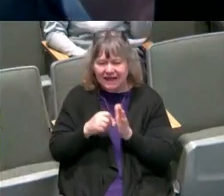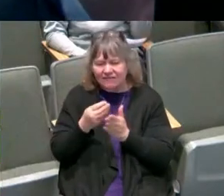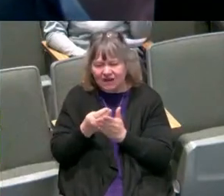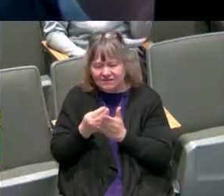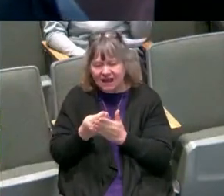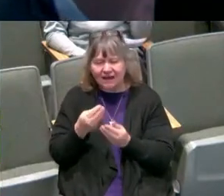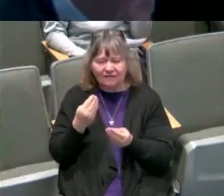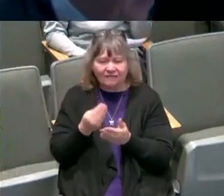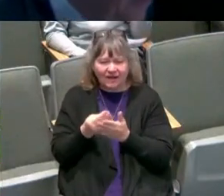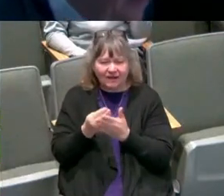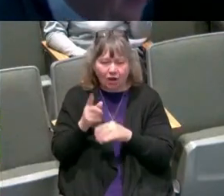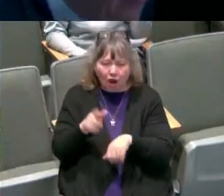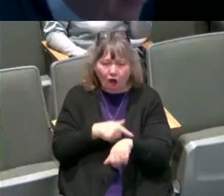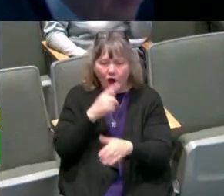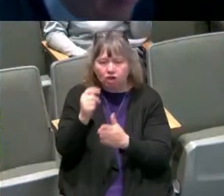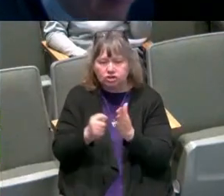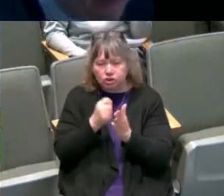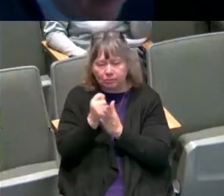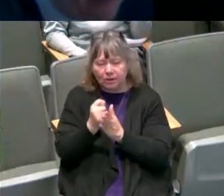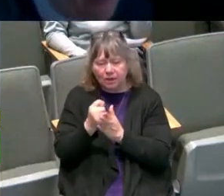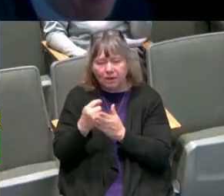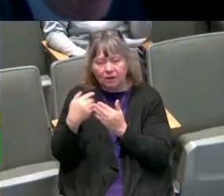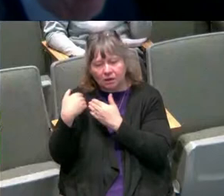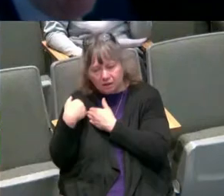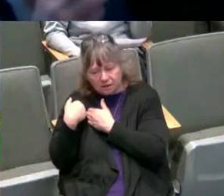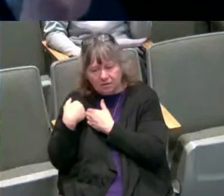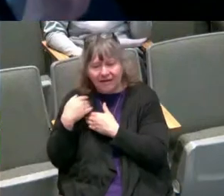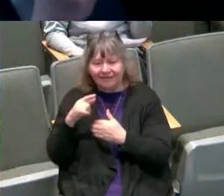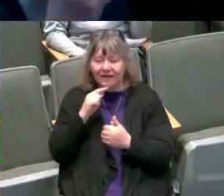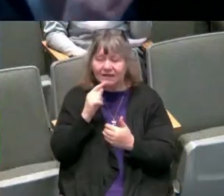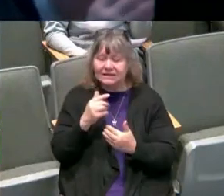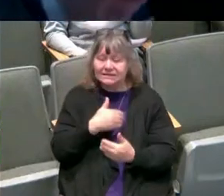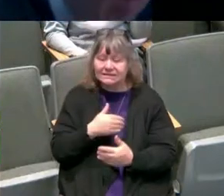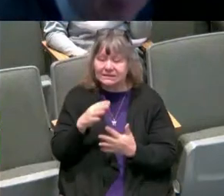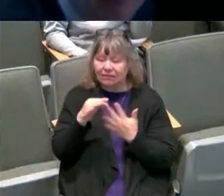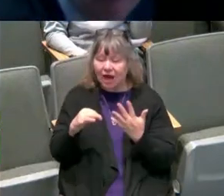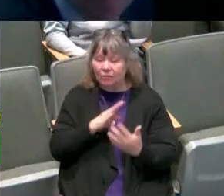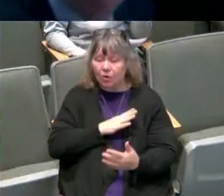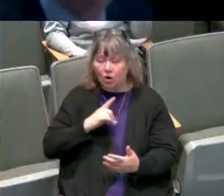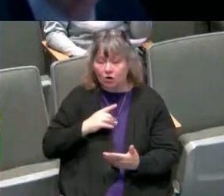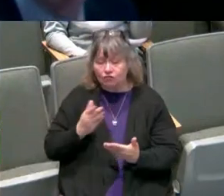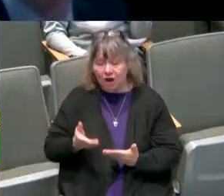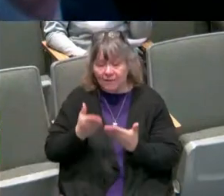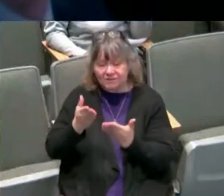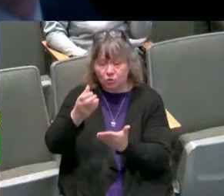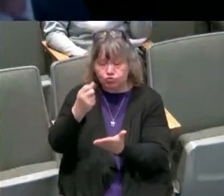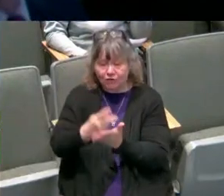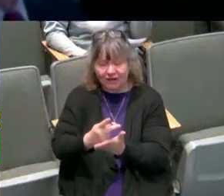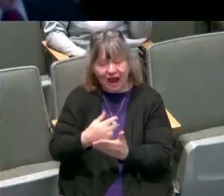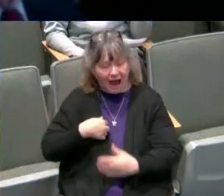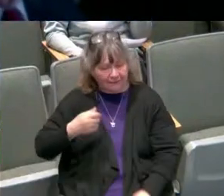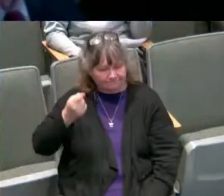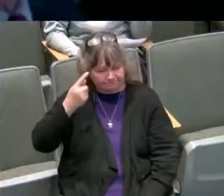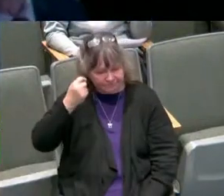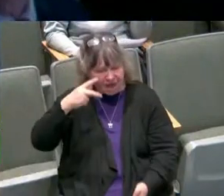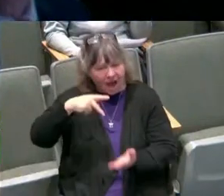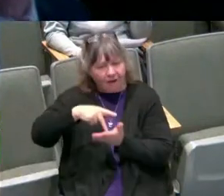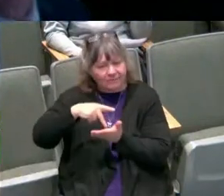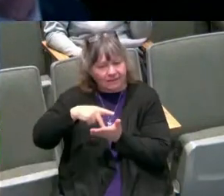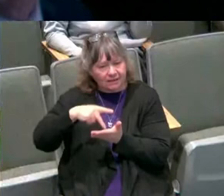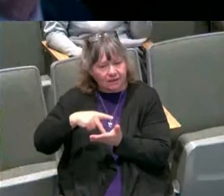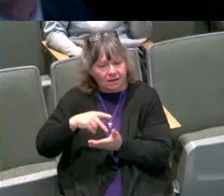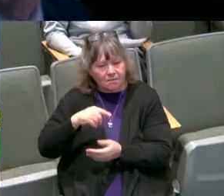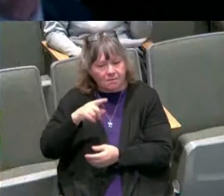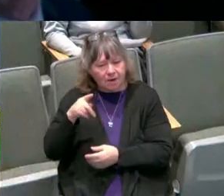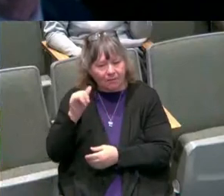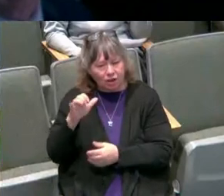funding long-term reliabilities the select board recommends approval and the appropriation committee reckons approval I understand the Hopkins Public School may